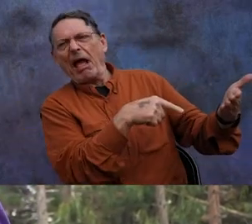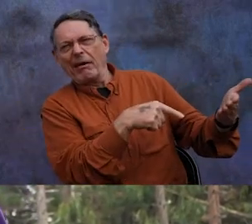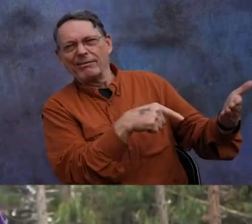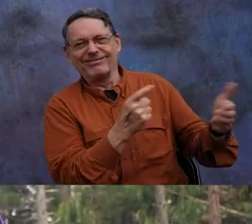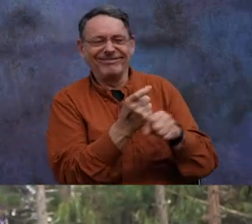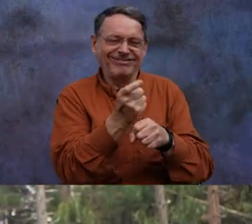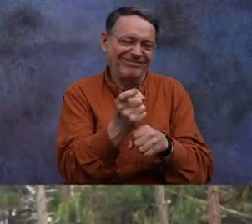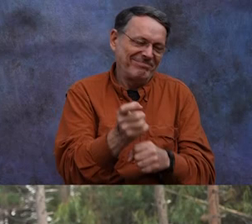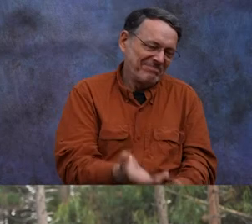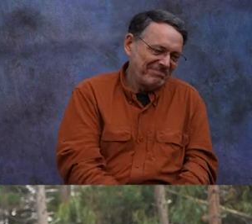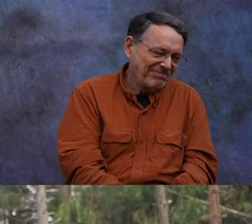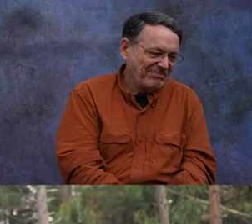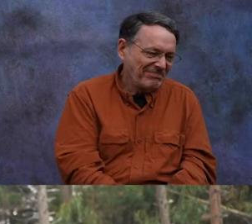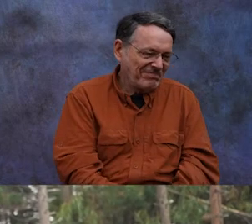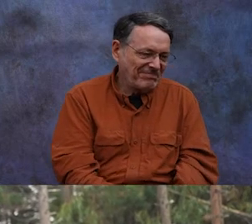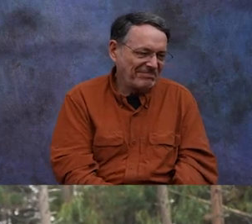And then